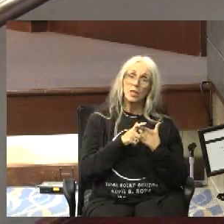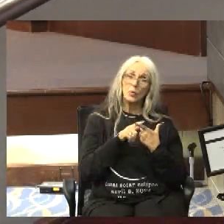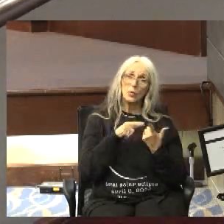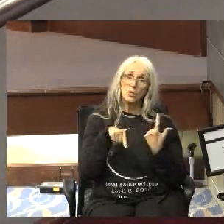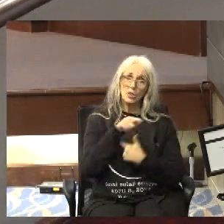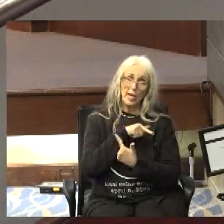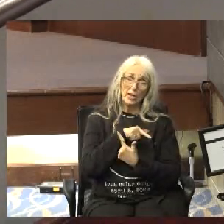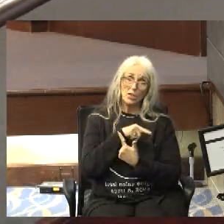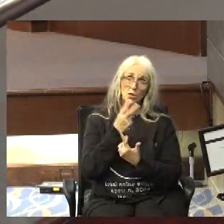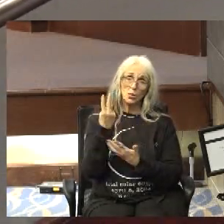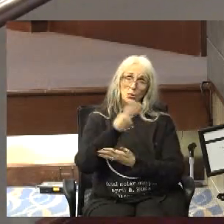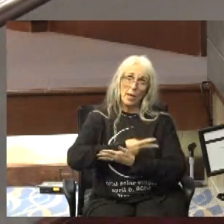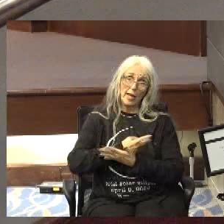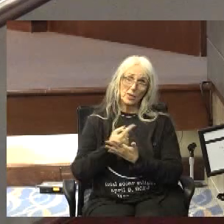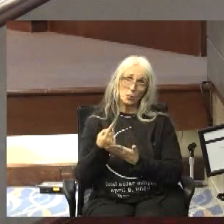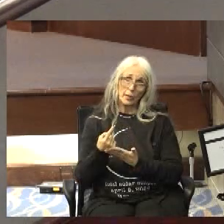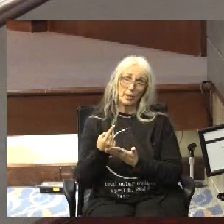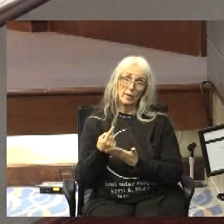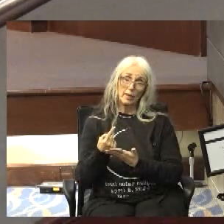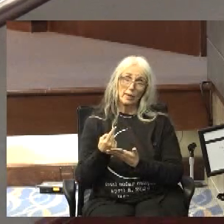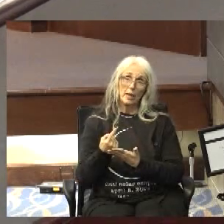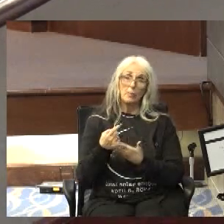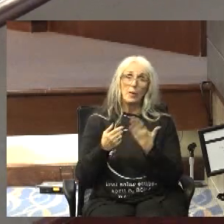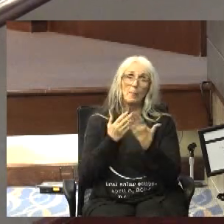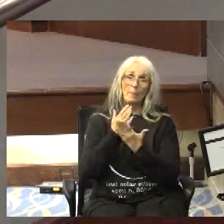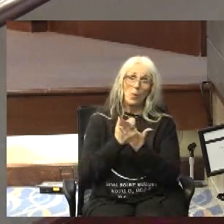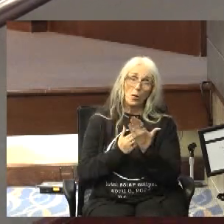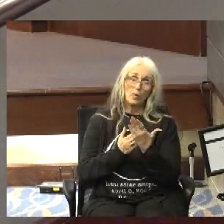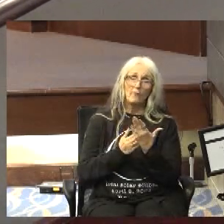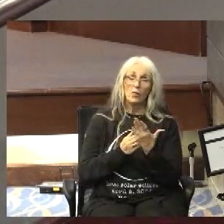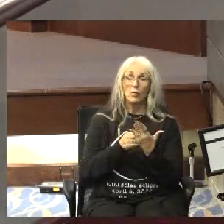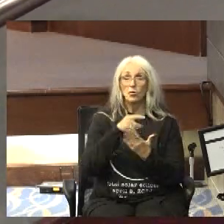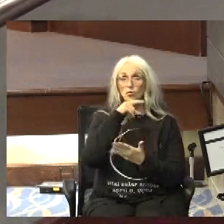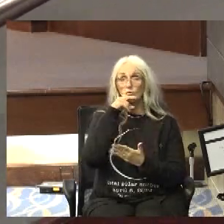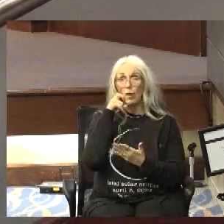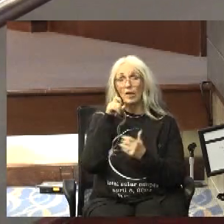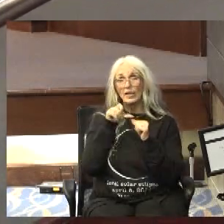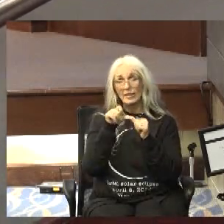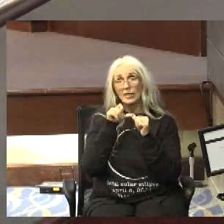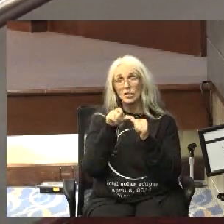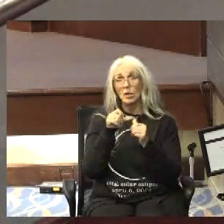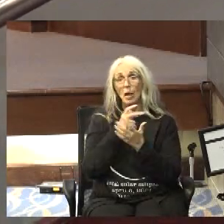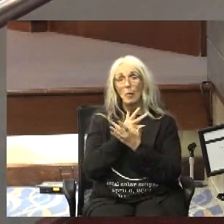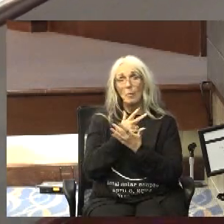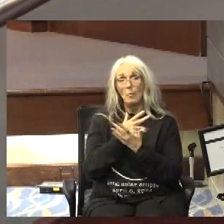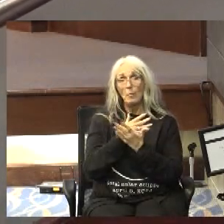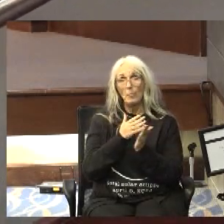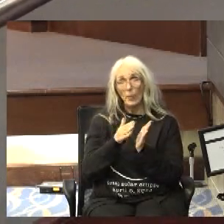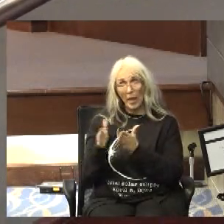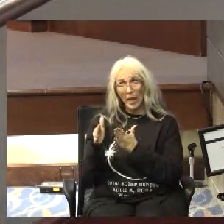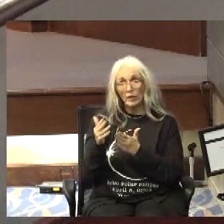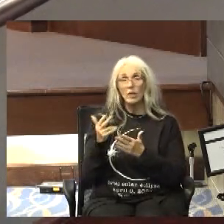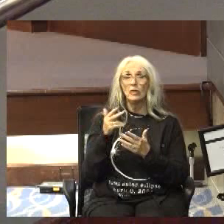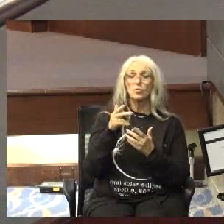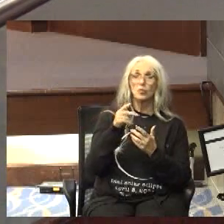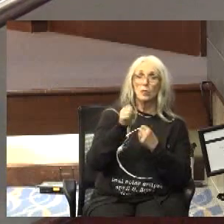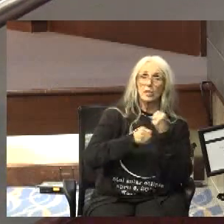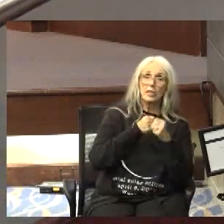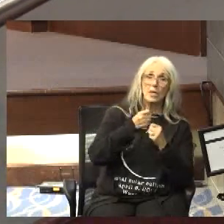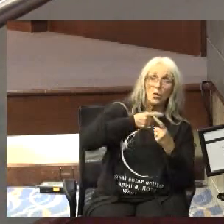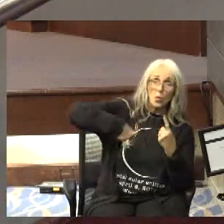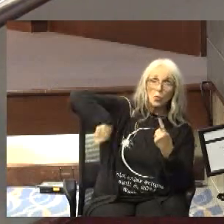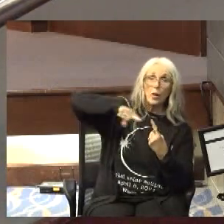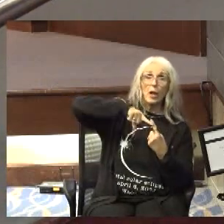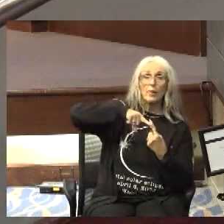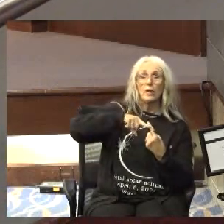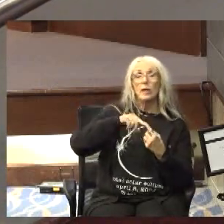to 2-day-a-week watering. So it would be part of our drought contingency plan. So we'd do 3-day-a-week year-round. If we go